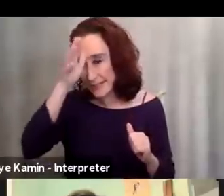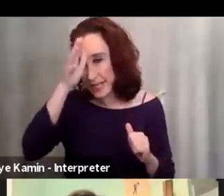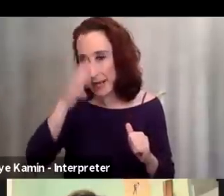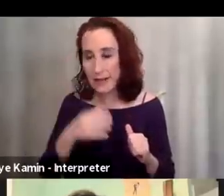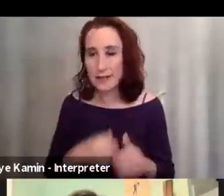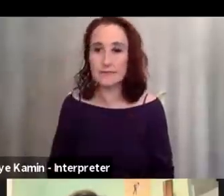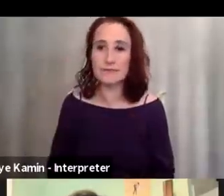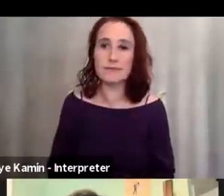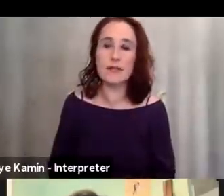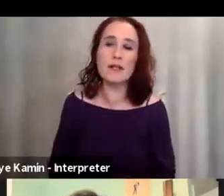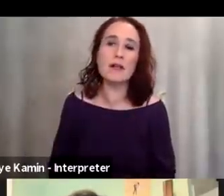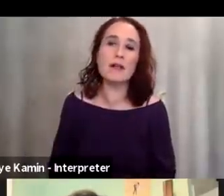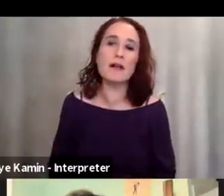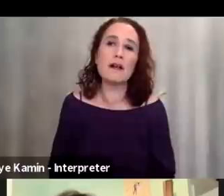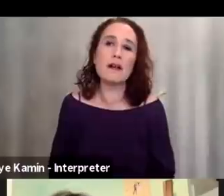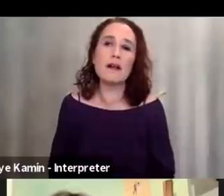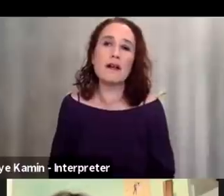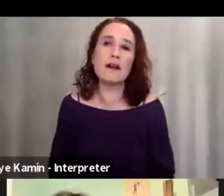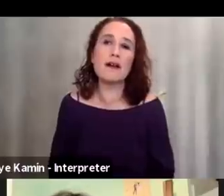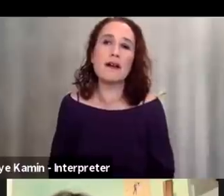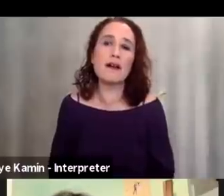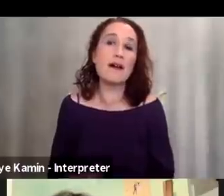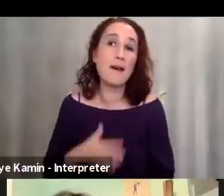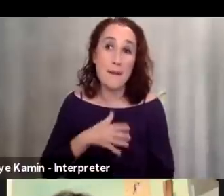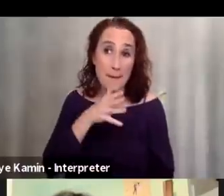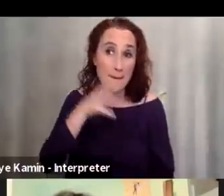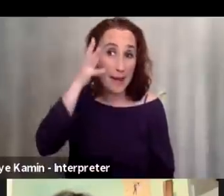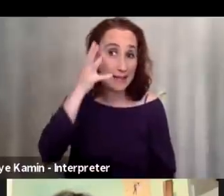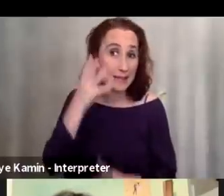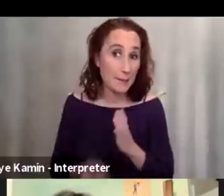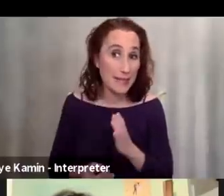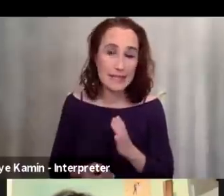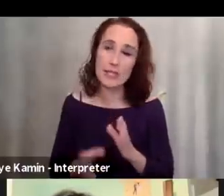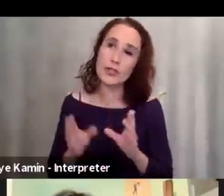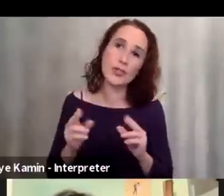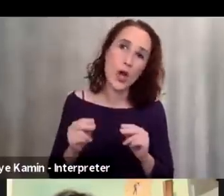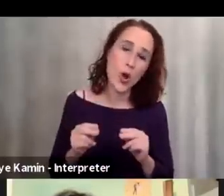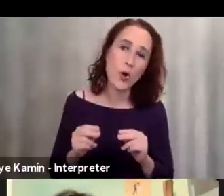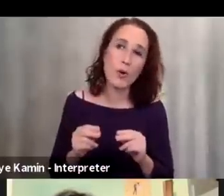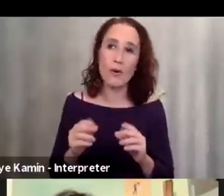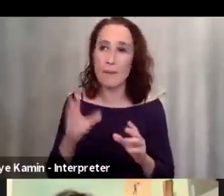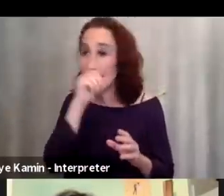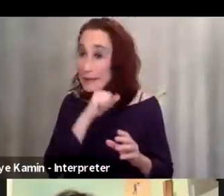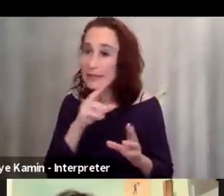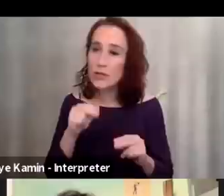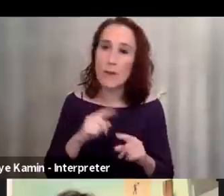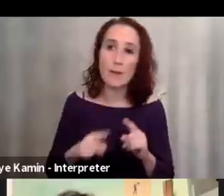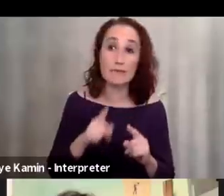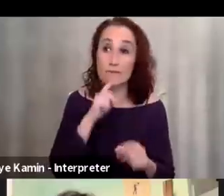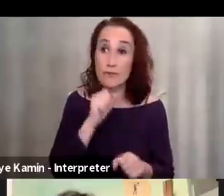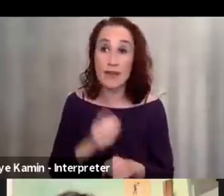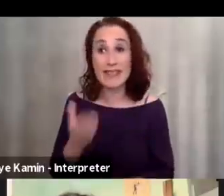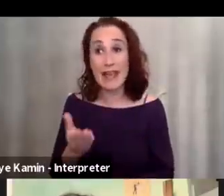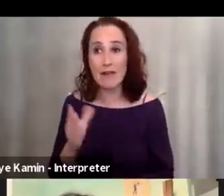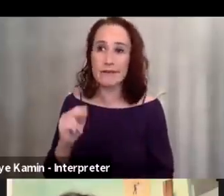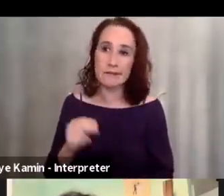My parents were never missing, but they were never really there either. And so I